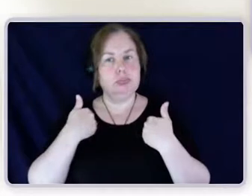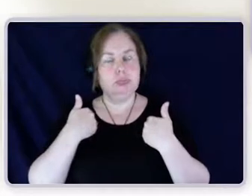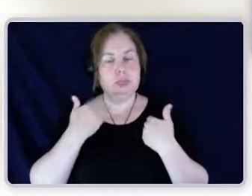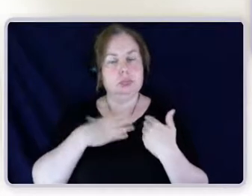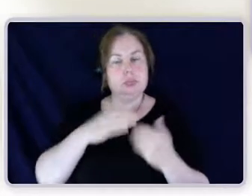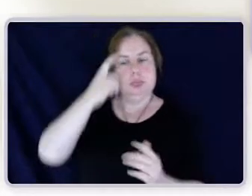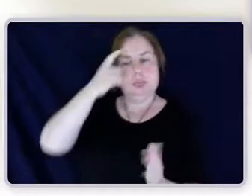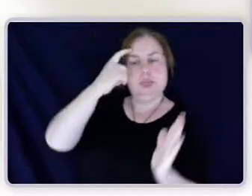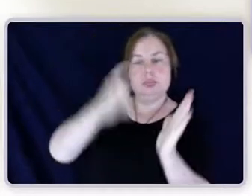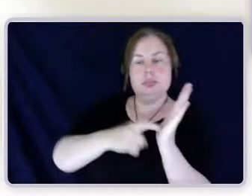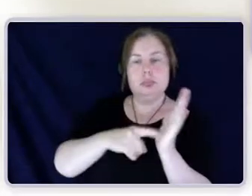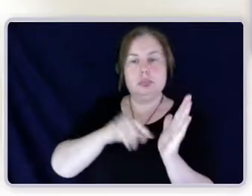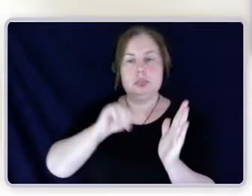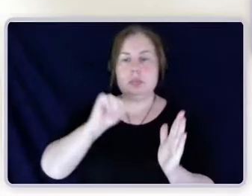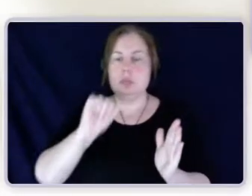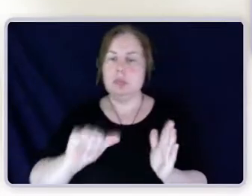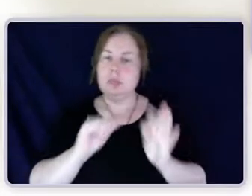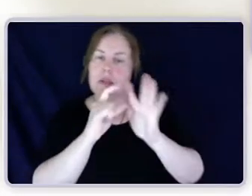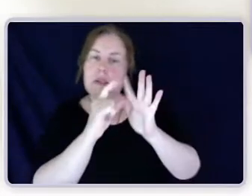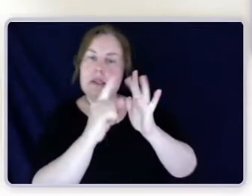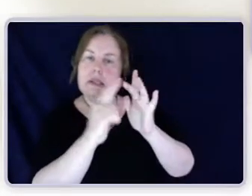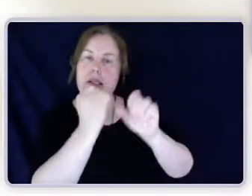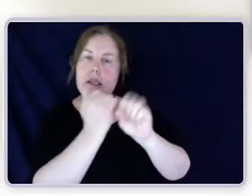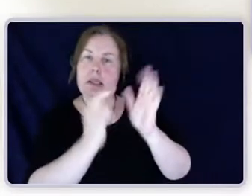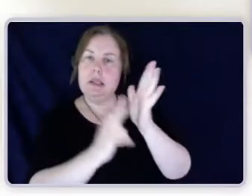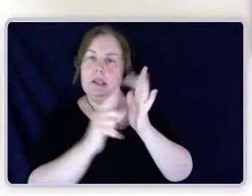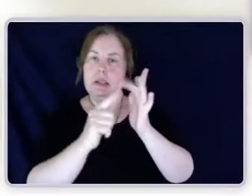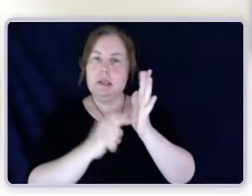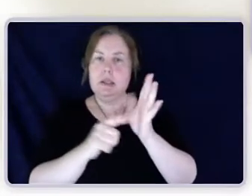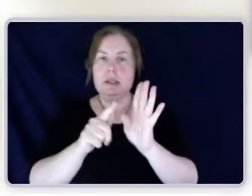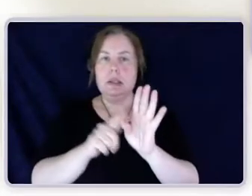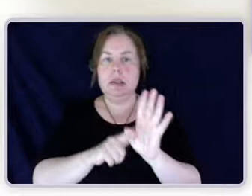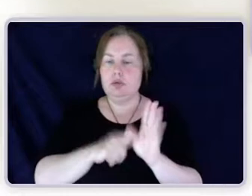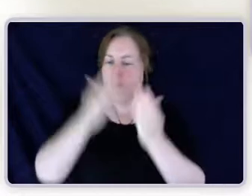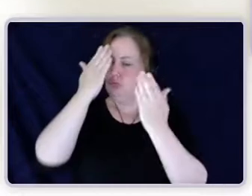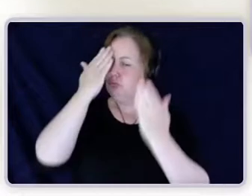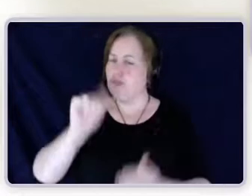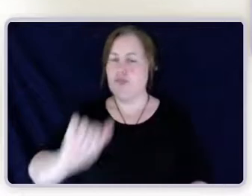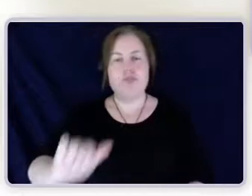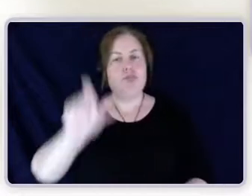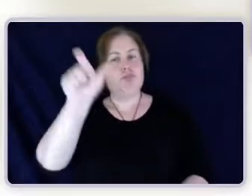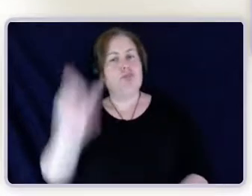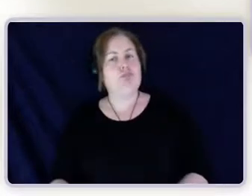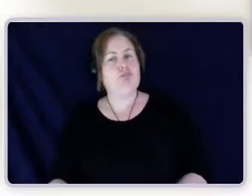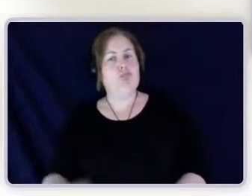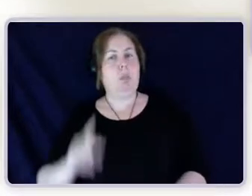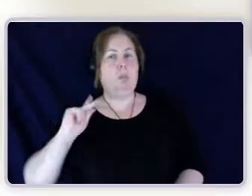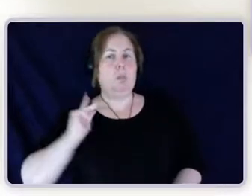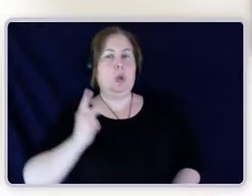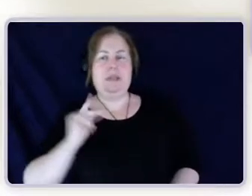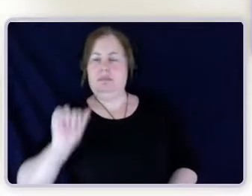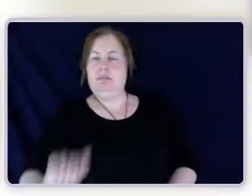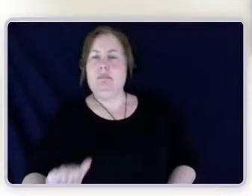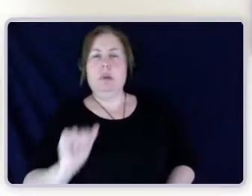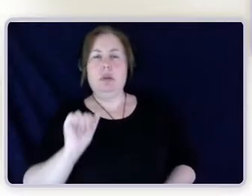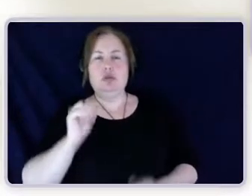individuality, having regard to their existing supportive relationships, religion, values, and cultural and linguistic environment